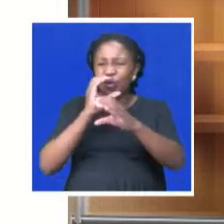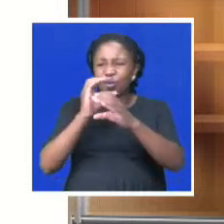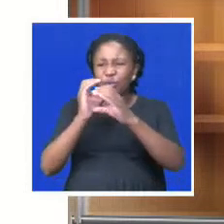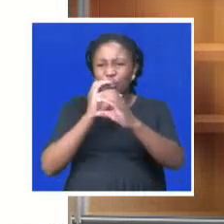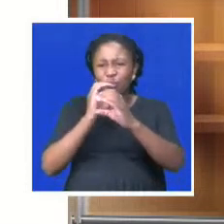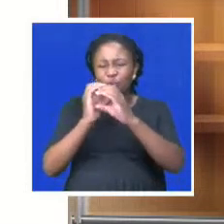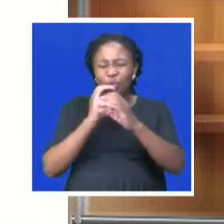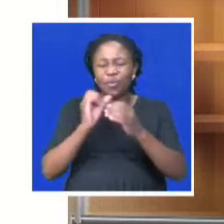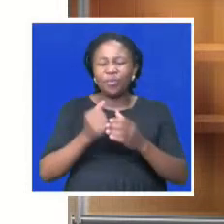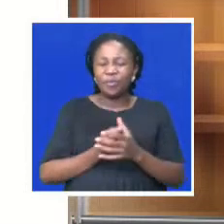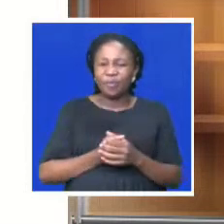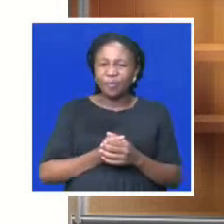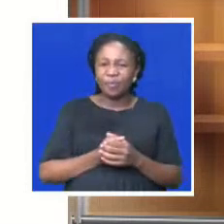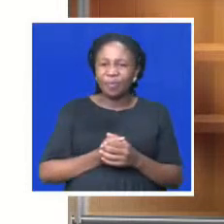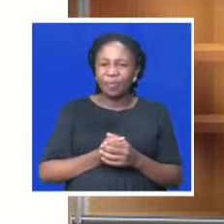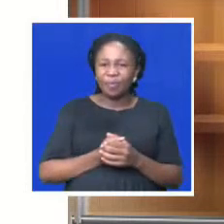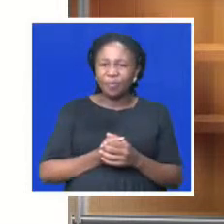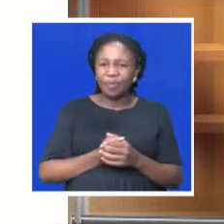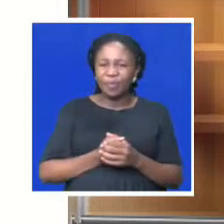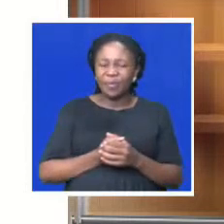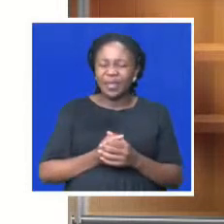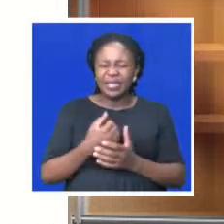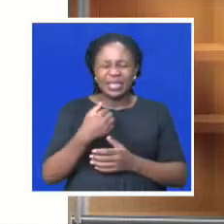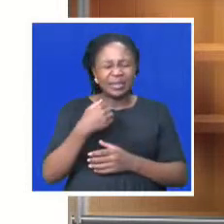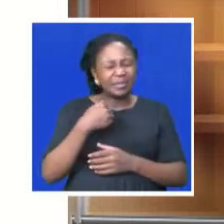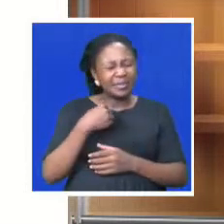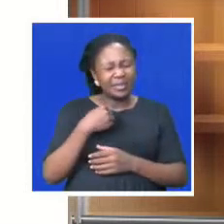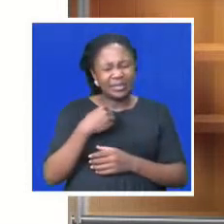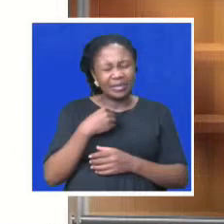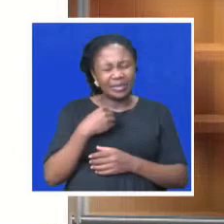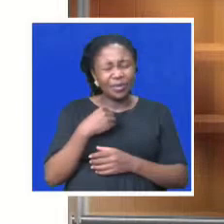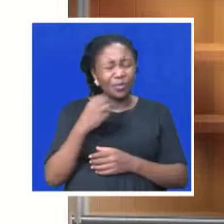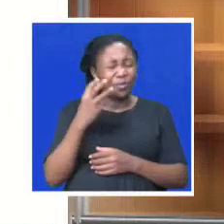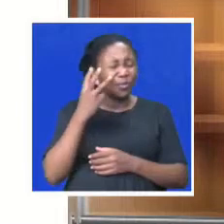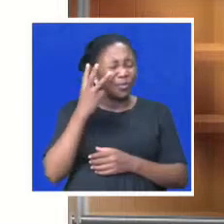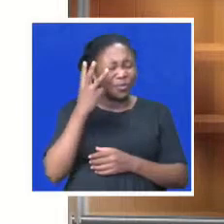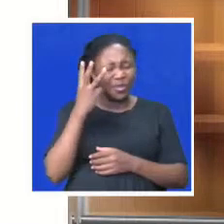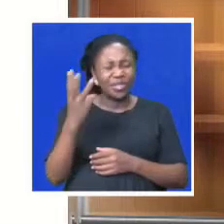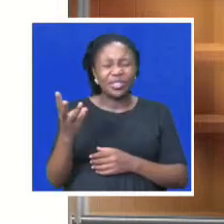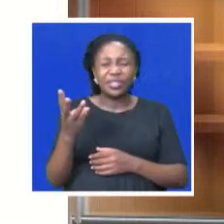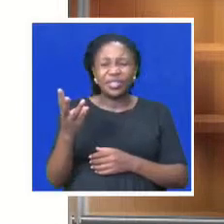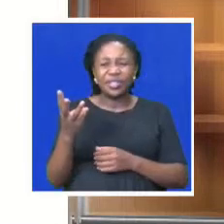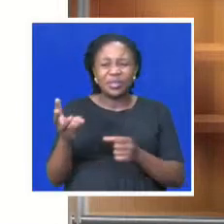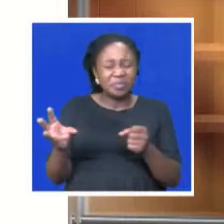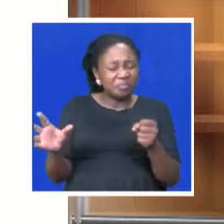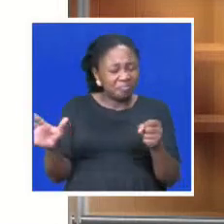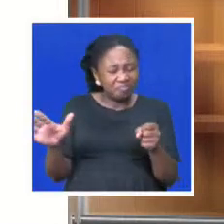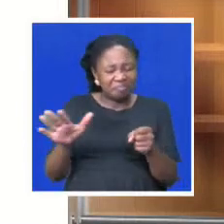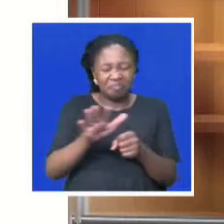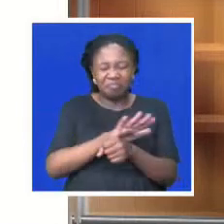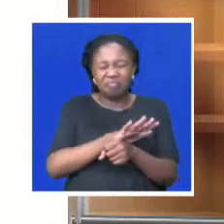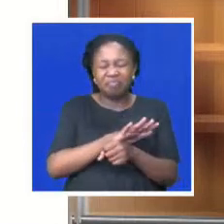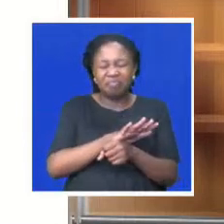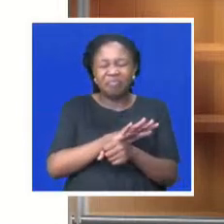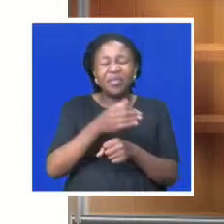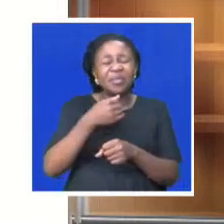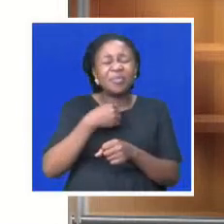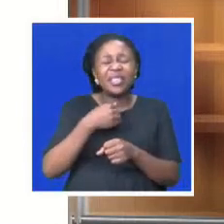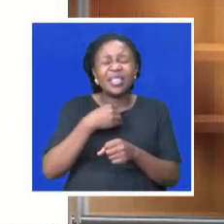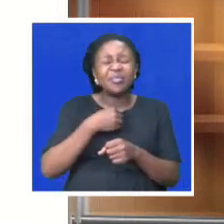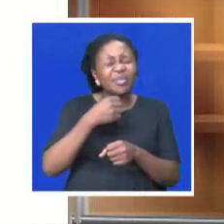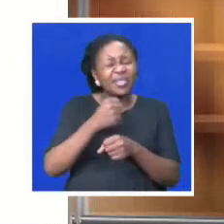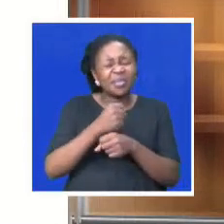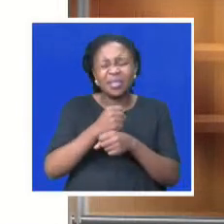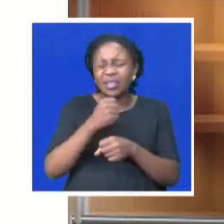Oh, I wish that I was whole again. It sighed. I am useless. Such a phrase appeals to